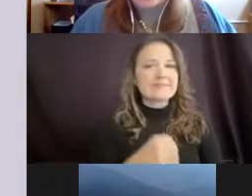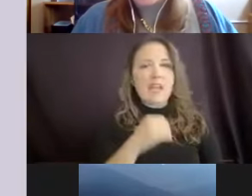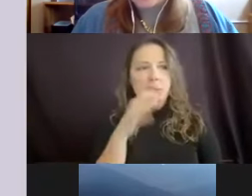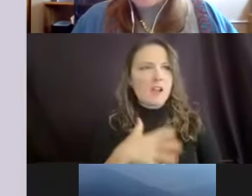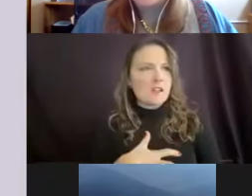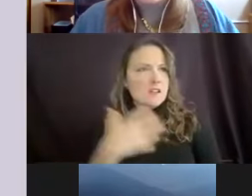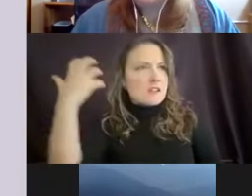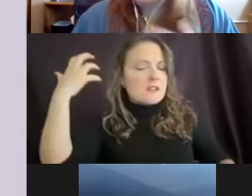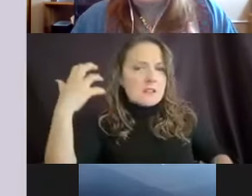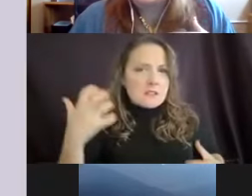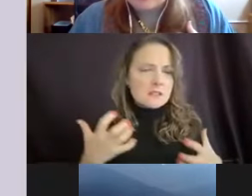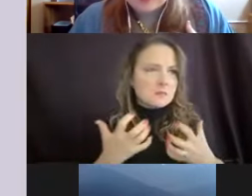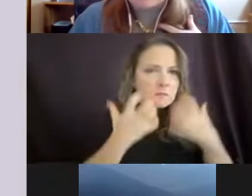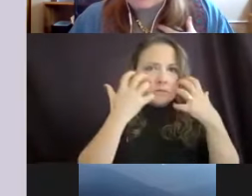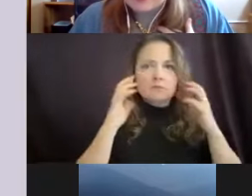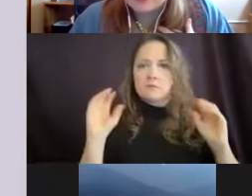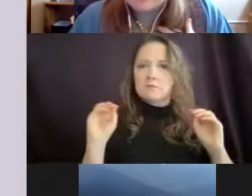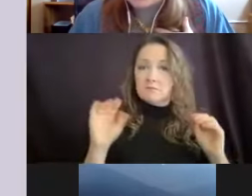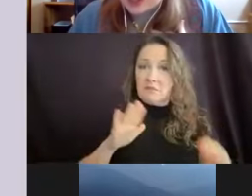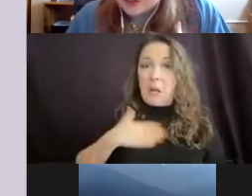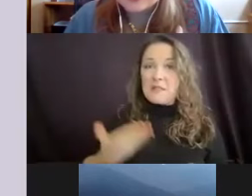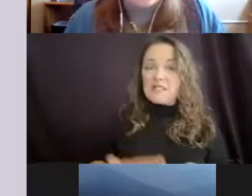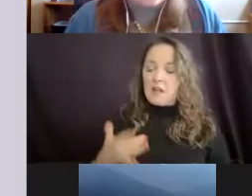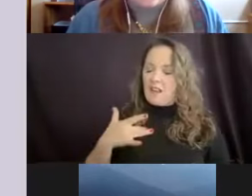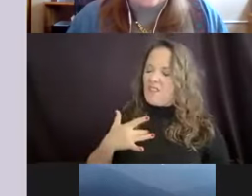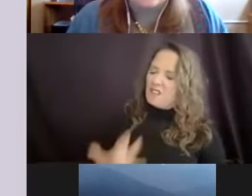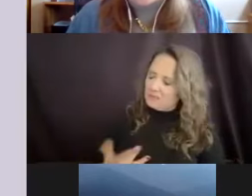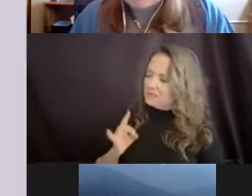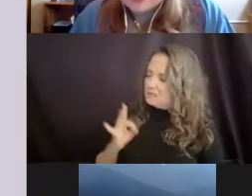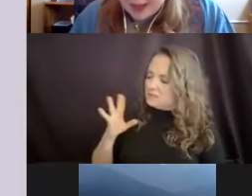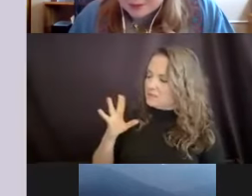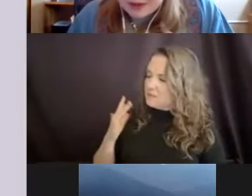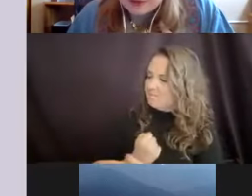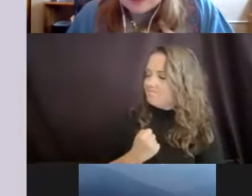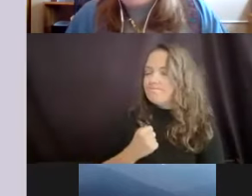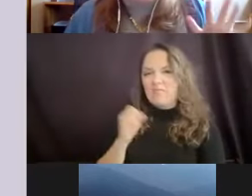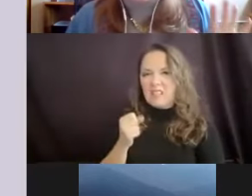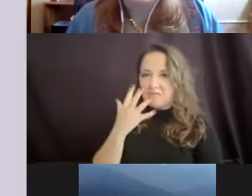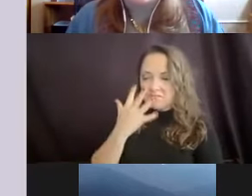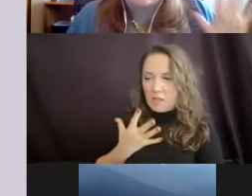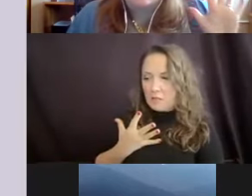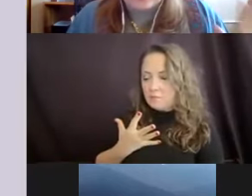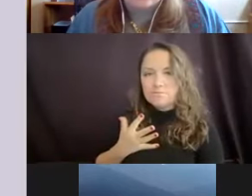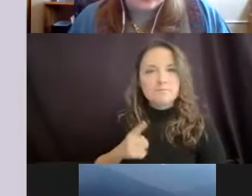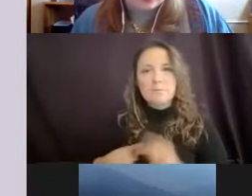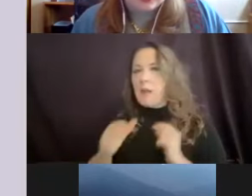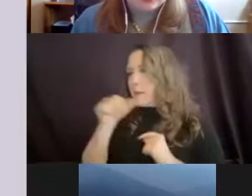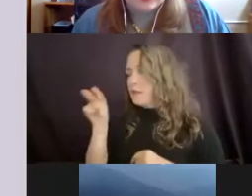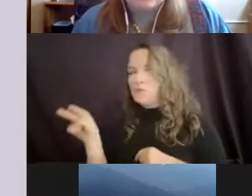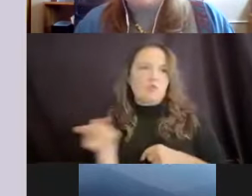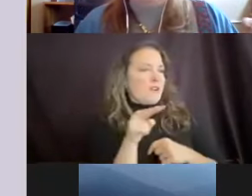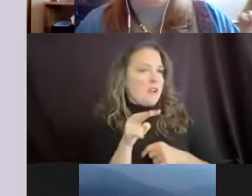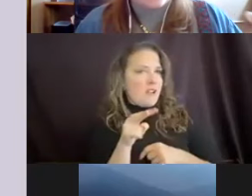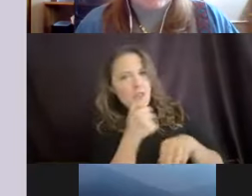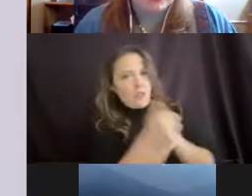them for saying no. I can be upset with myself, sure, like I can be sad about it, but I'm not going to turn that on the other